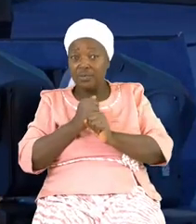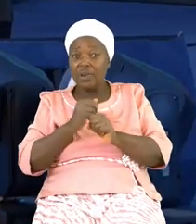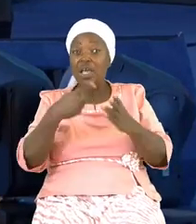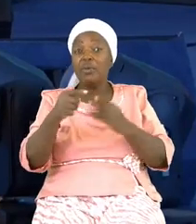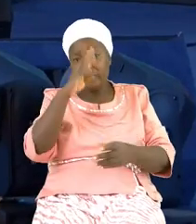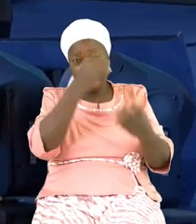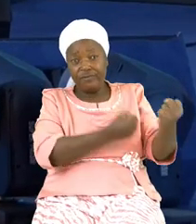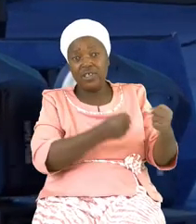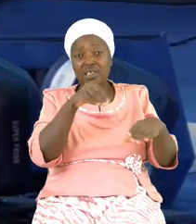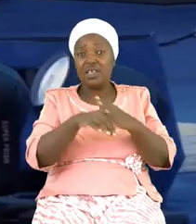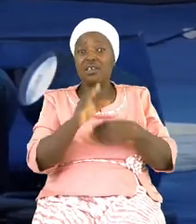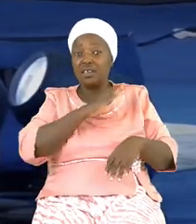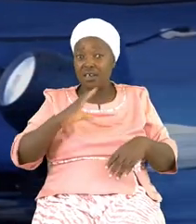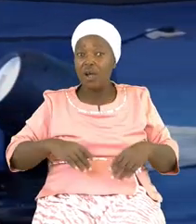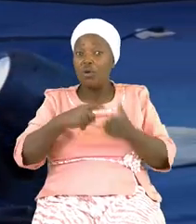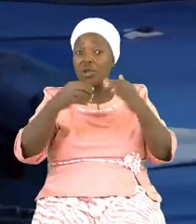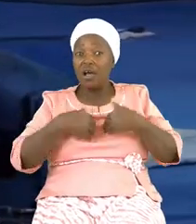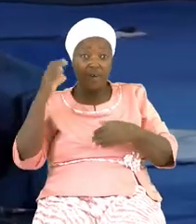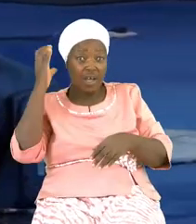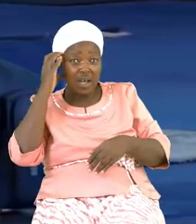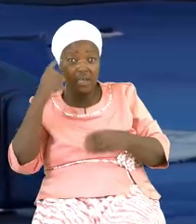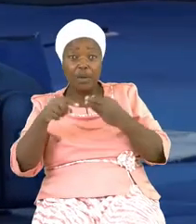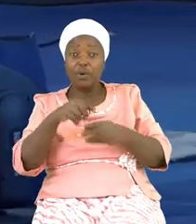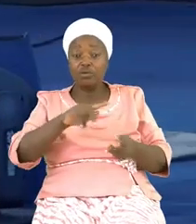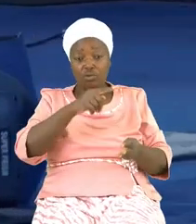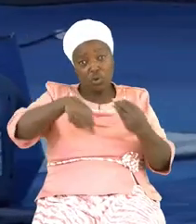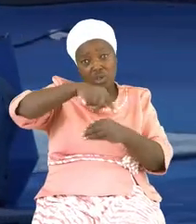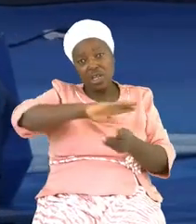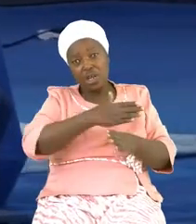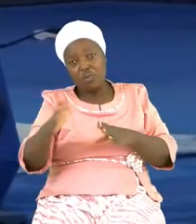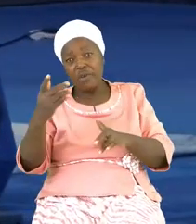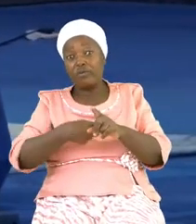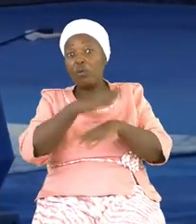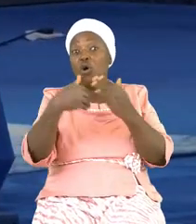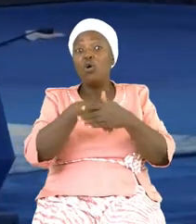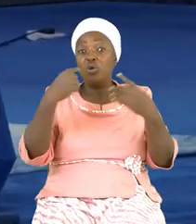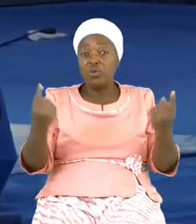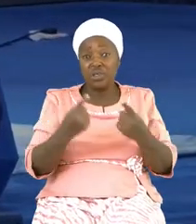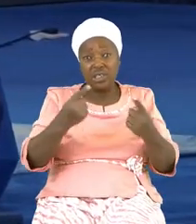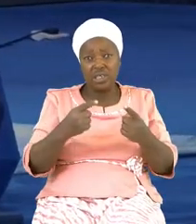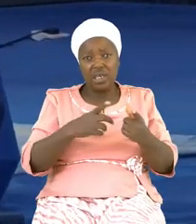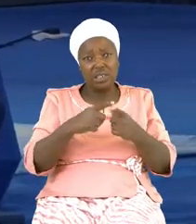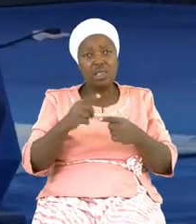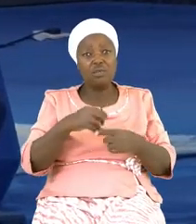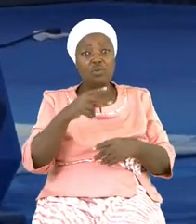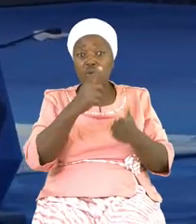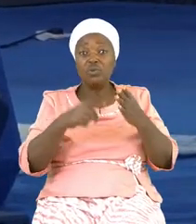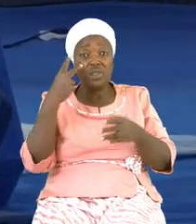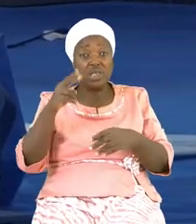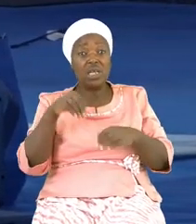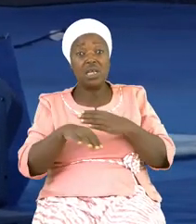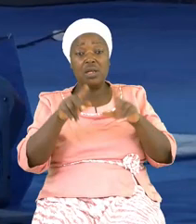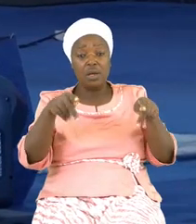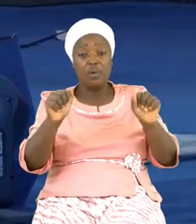Christ, what you have heard about turning away from your sin, and what you've seen his son himself, Paul, that he